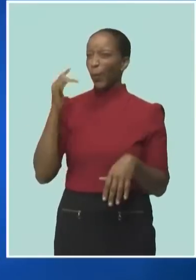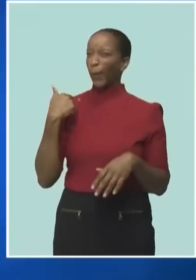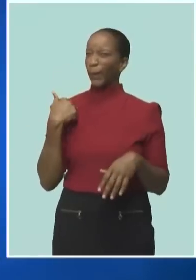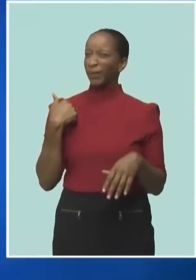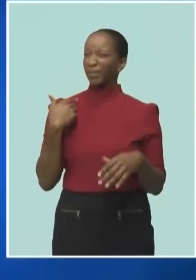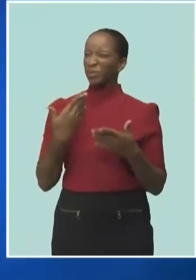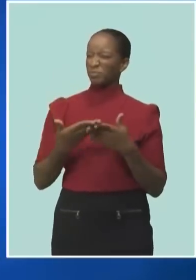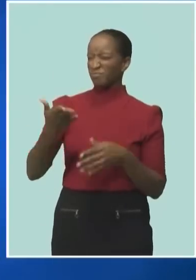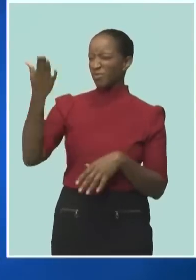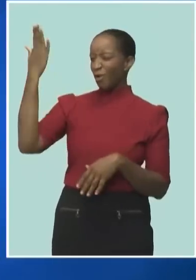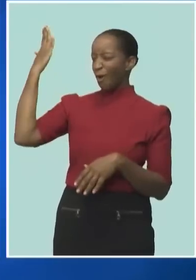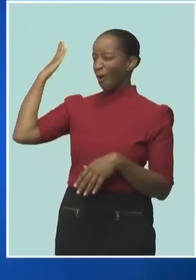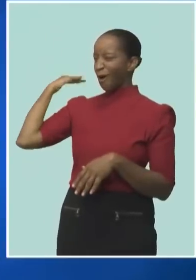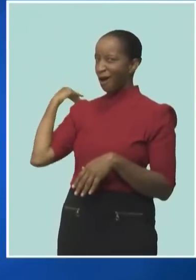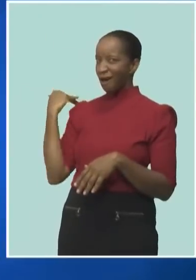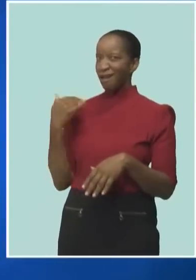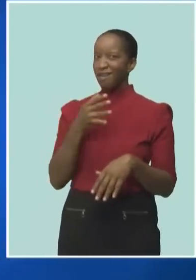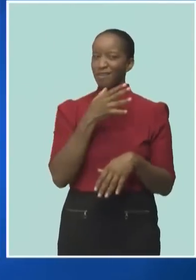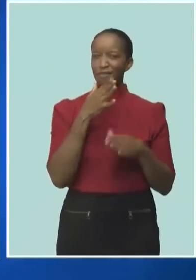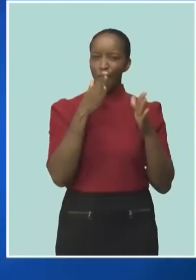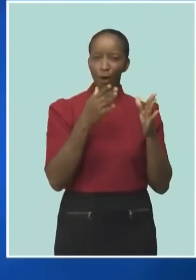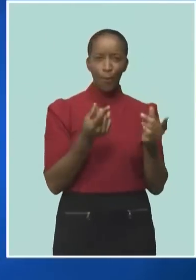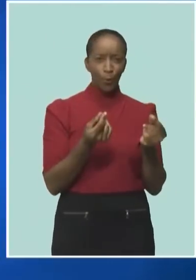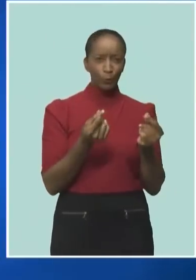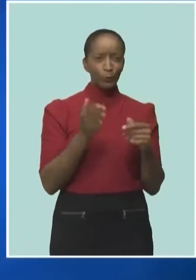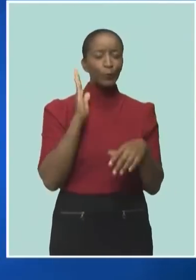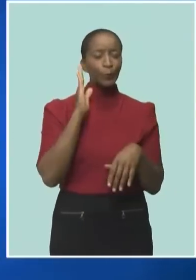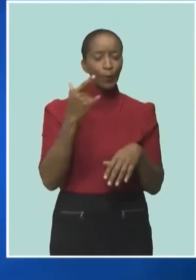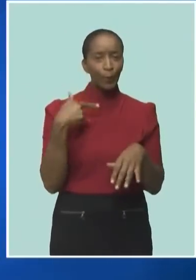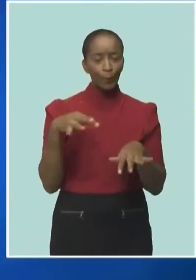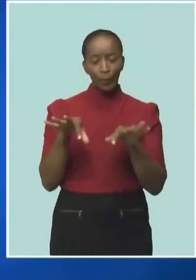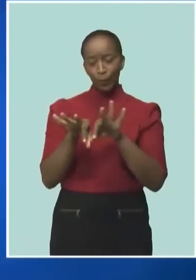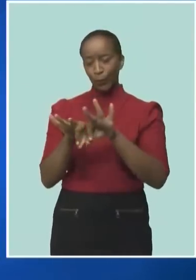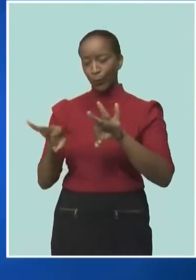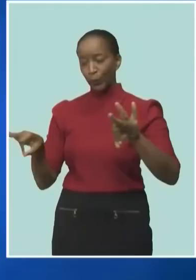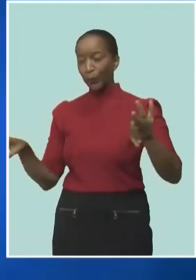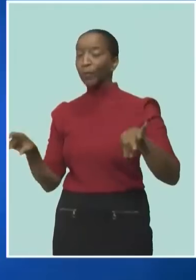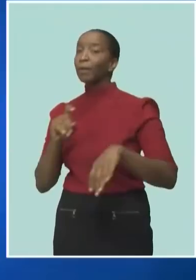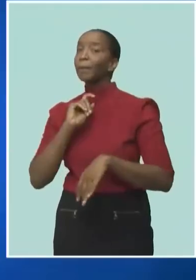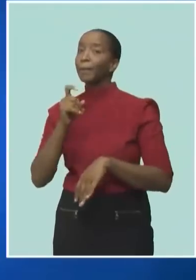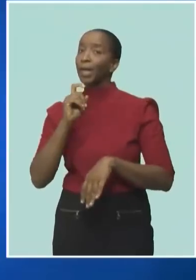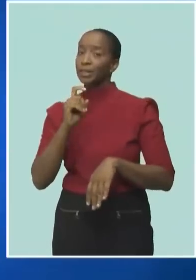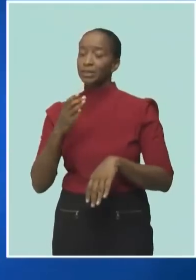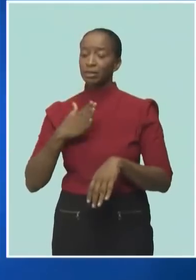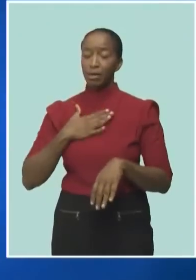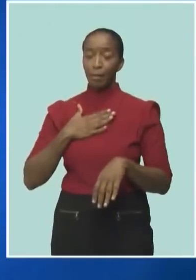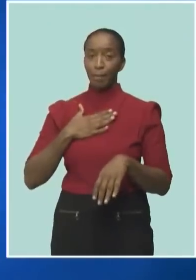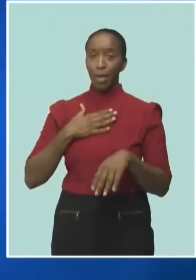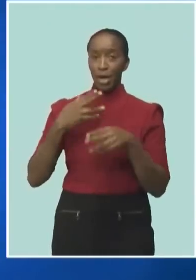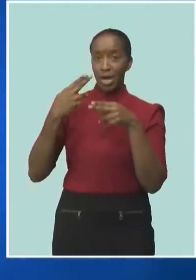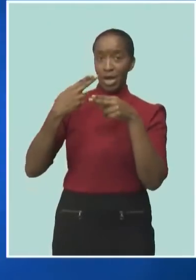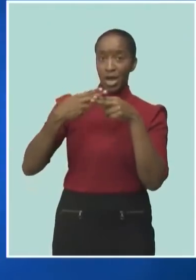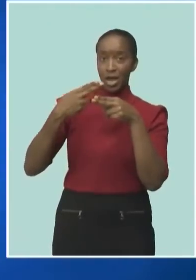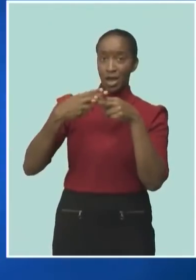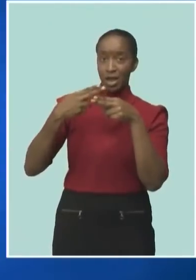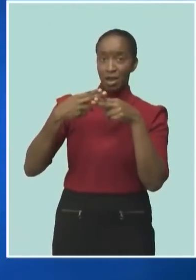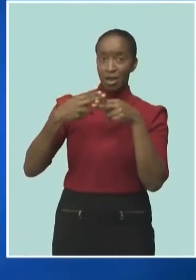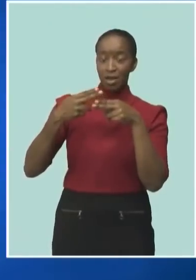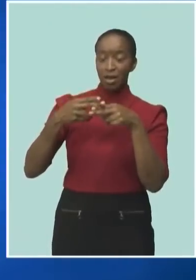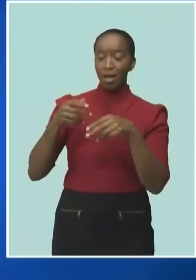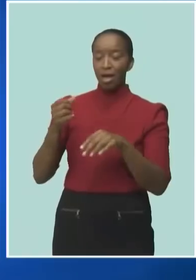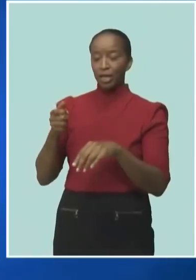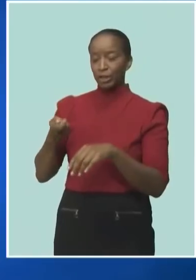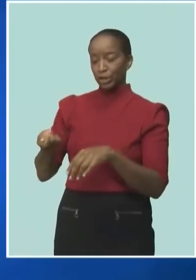get two pieces of steel, put my initials on it, and brand them. That's the easiest way that they will see that the